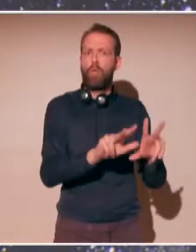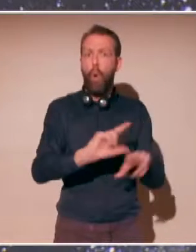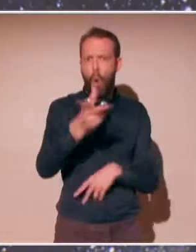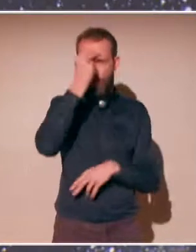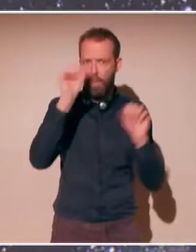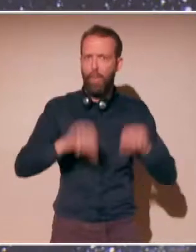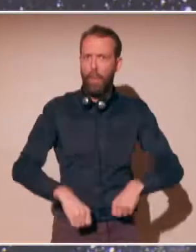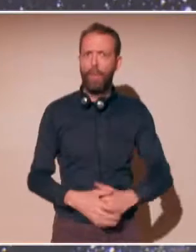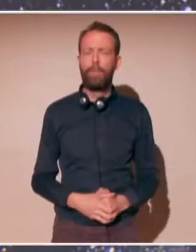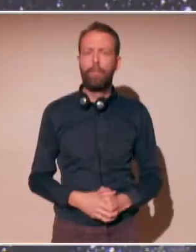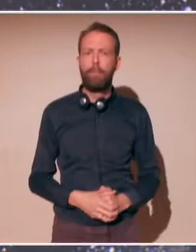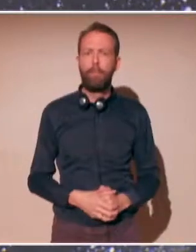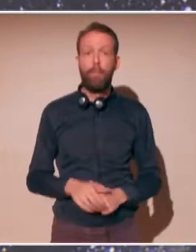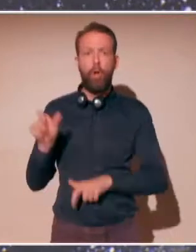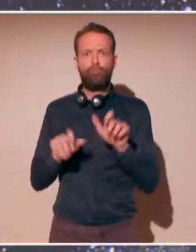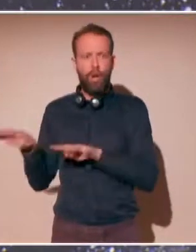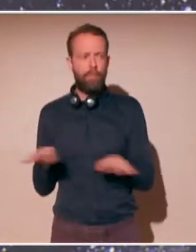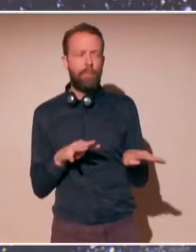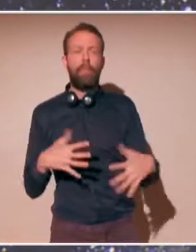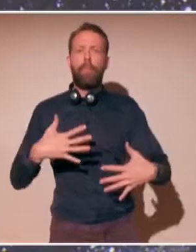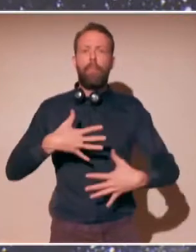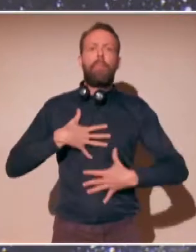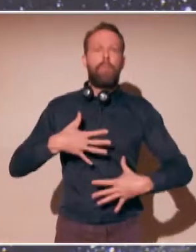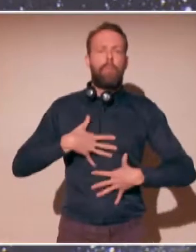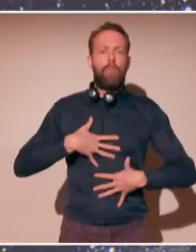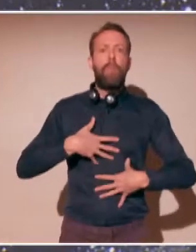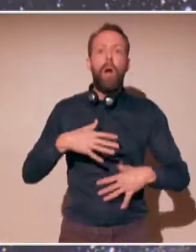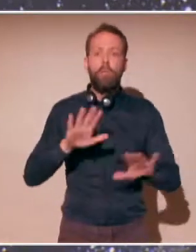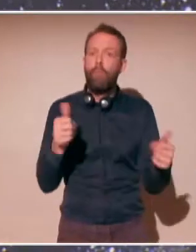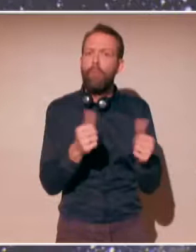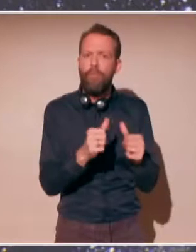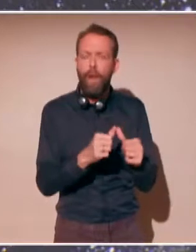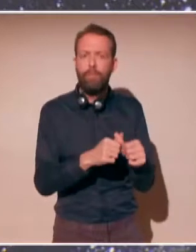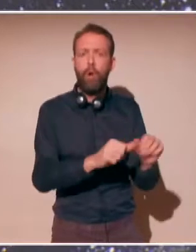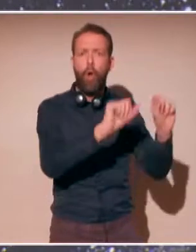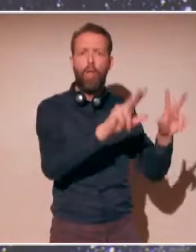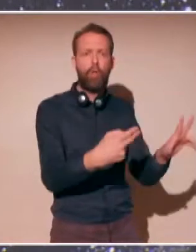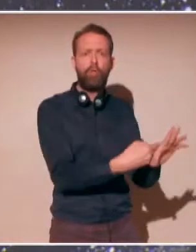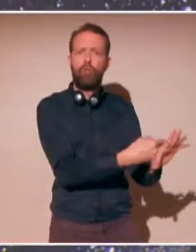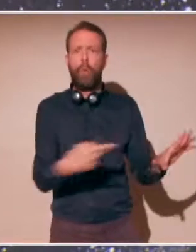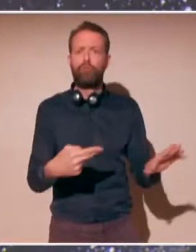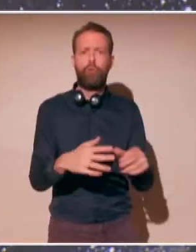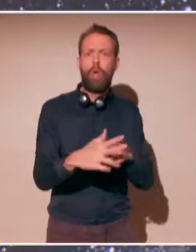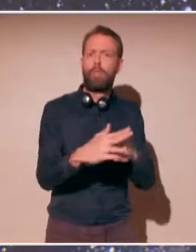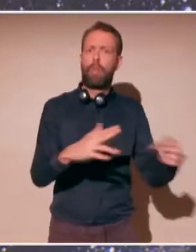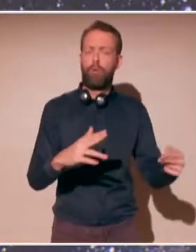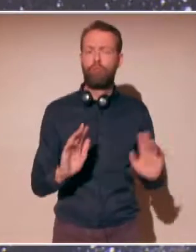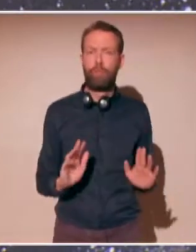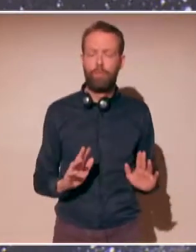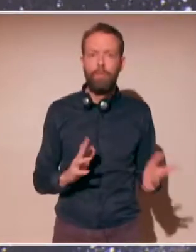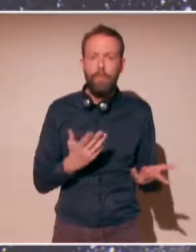that they were the only one to understand. And people started to panic, and they started to unplug, to switch off their